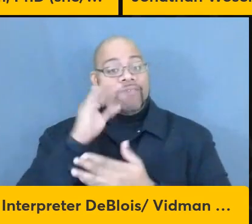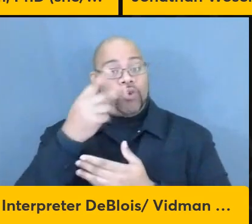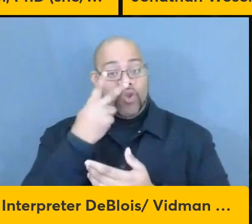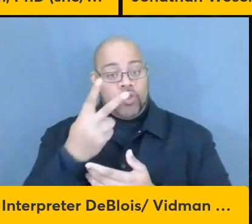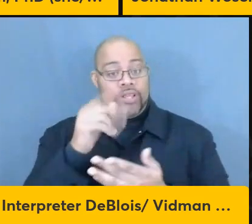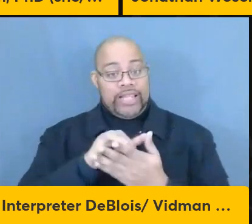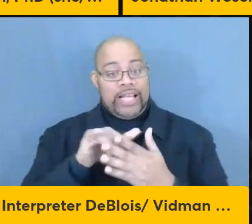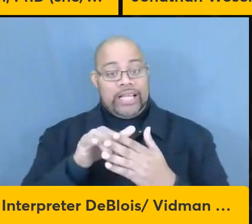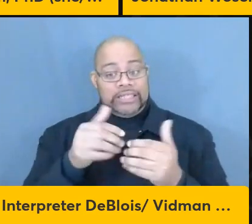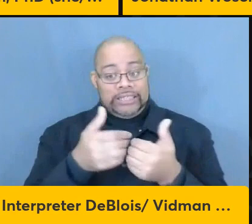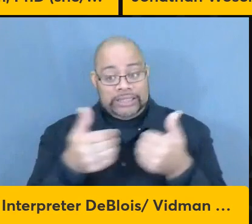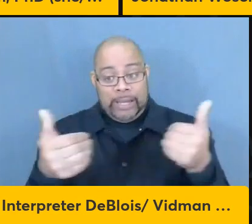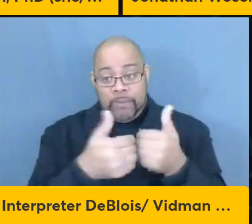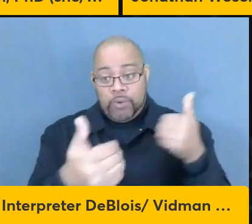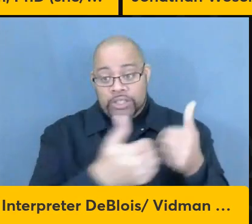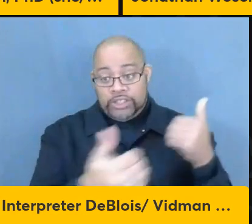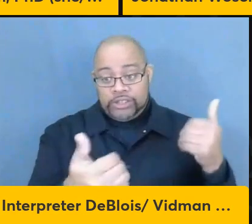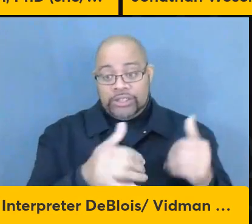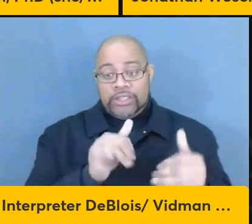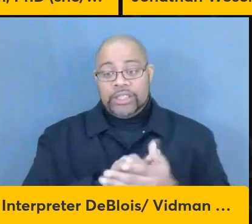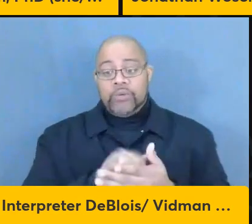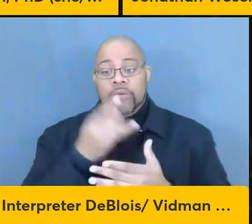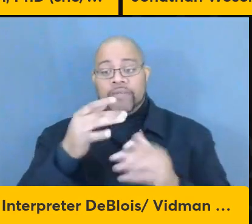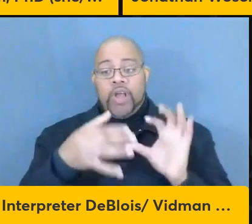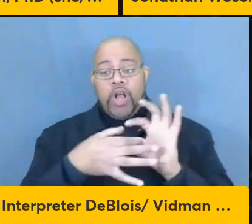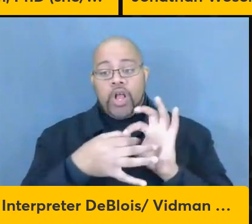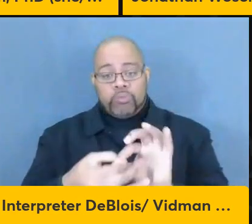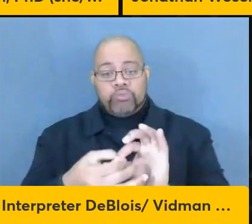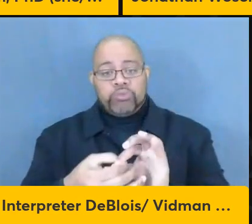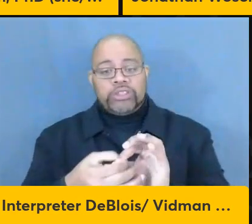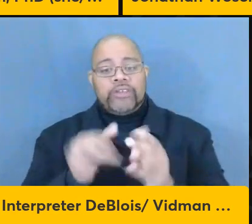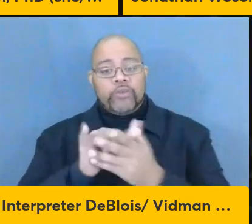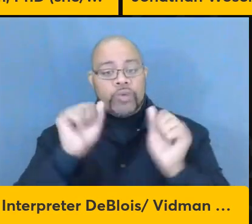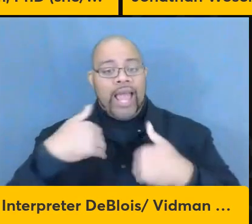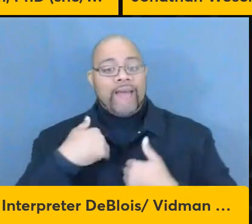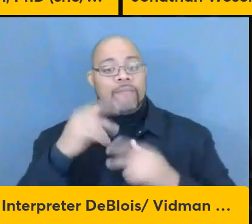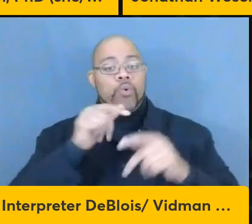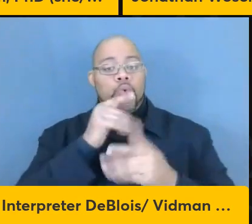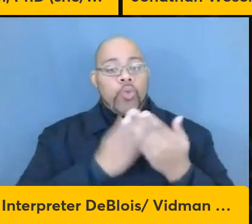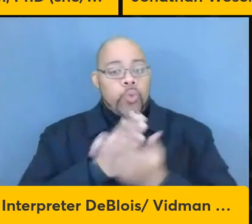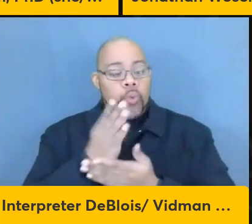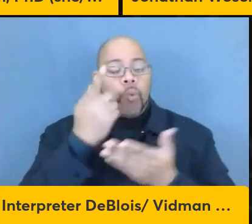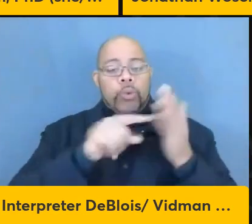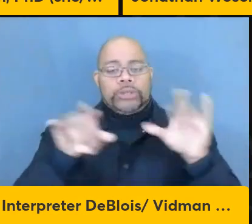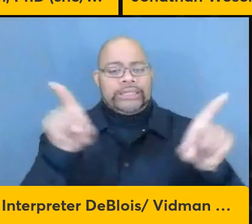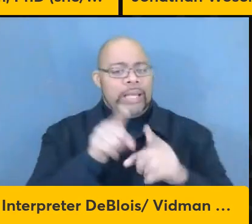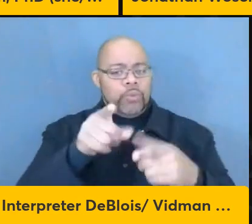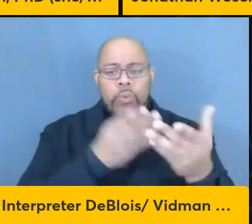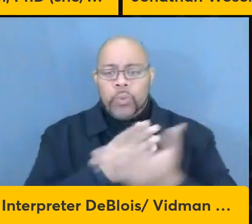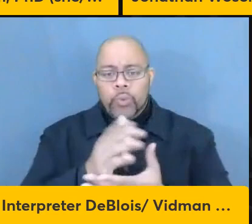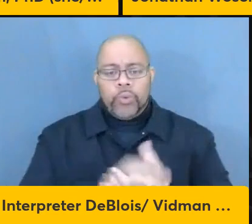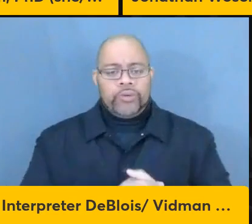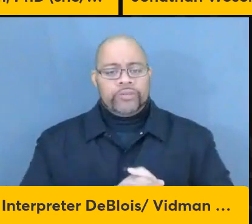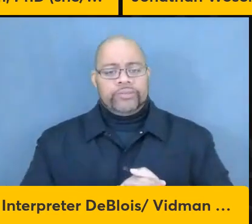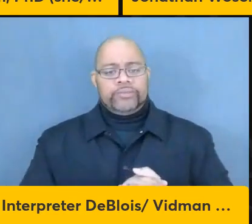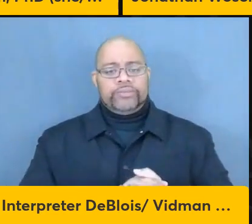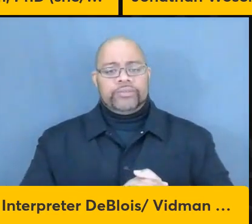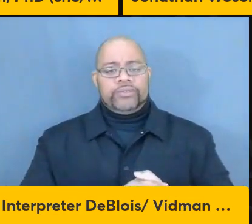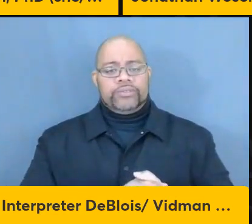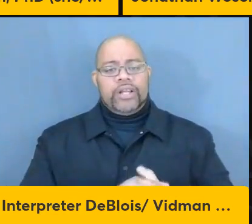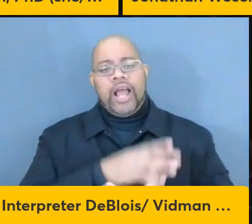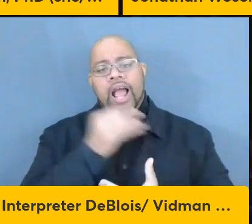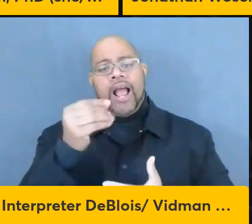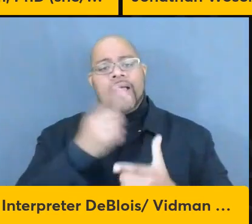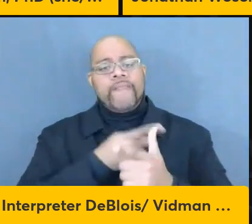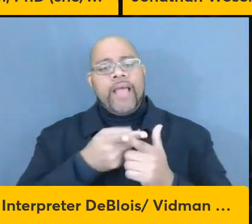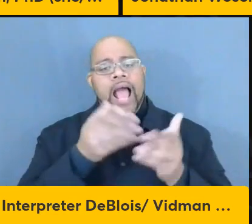at degrees of separation, that is one of the closest connections you could have, is somebody who has gone through what you are going through, and